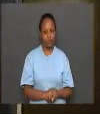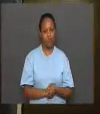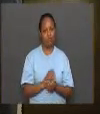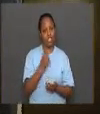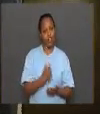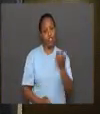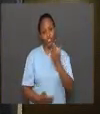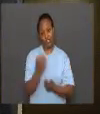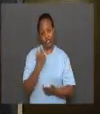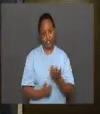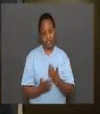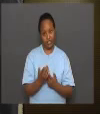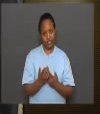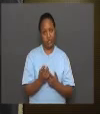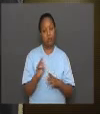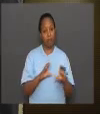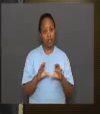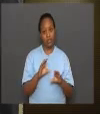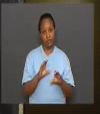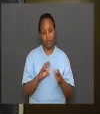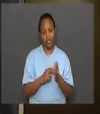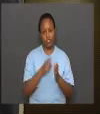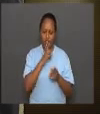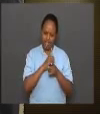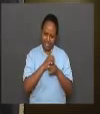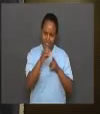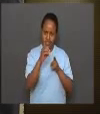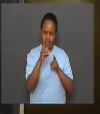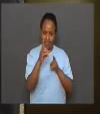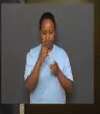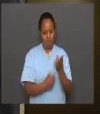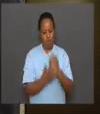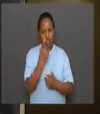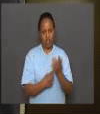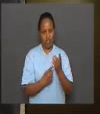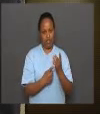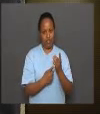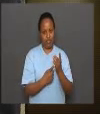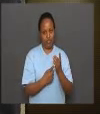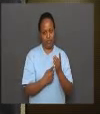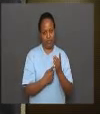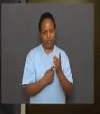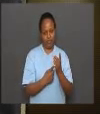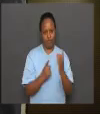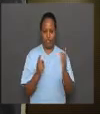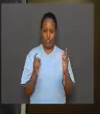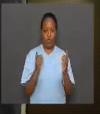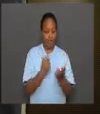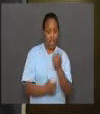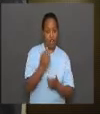Negotiation involves direct discussion between the parties involved in a